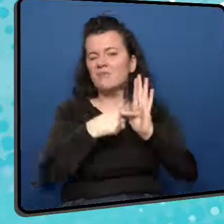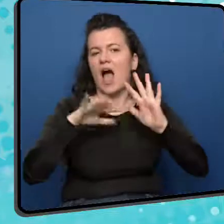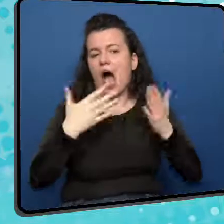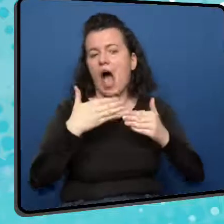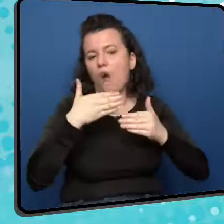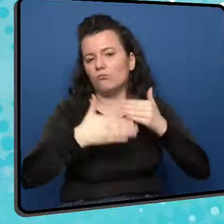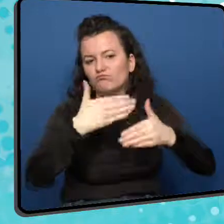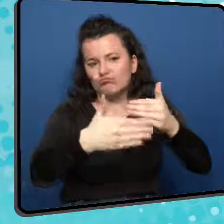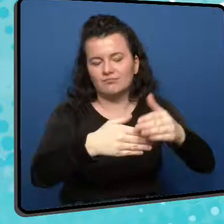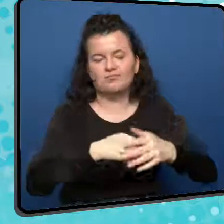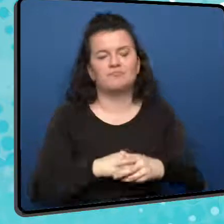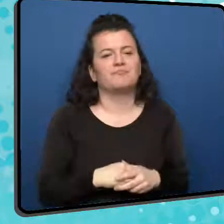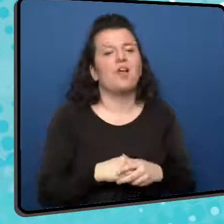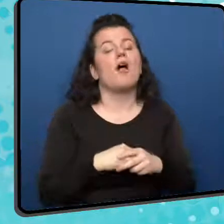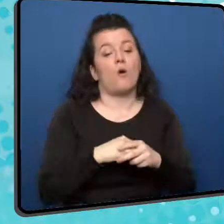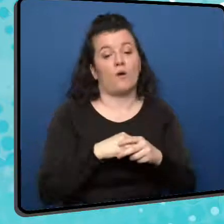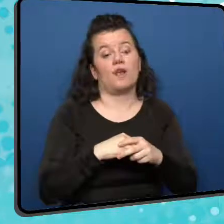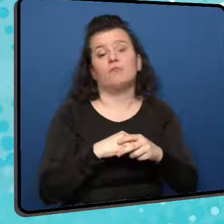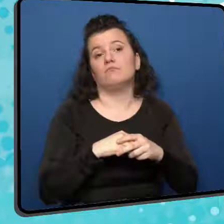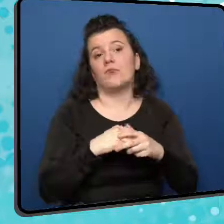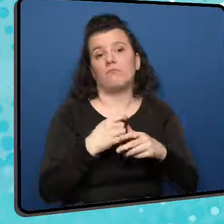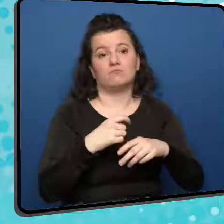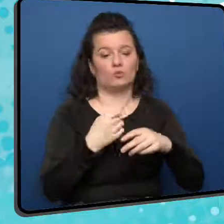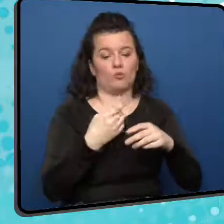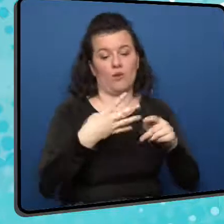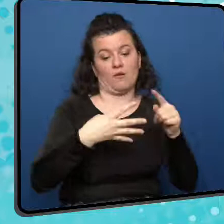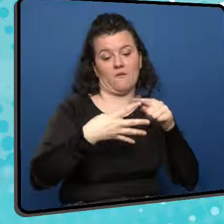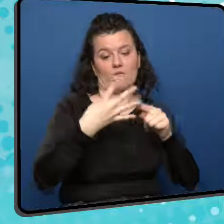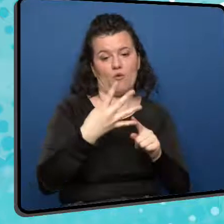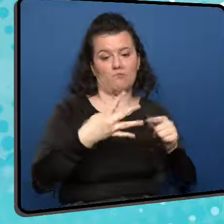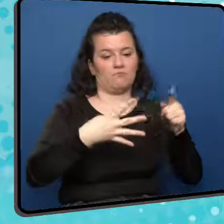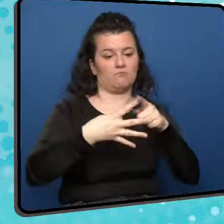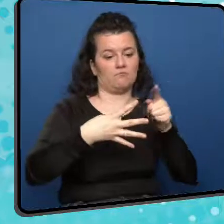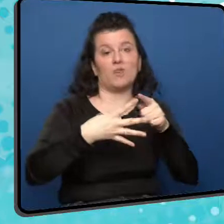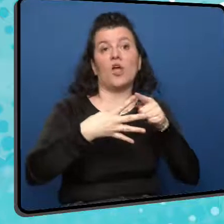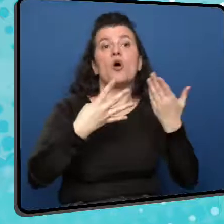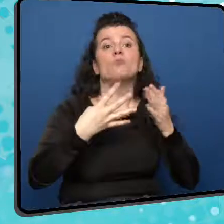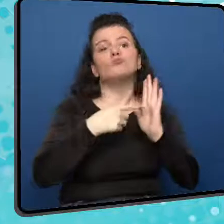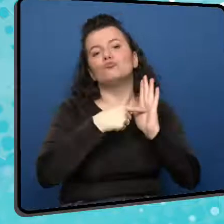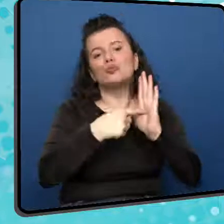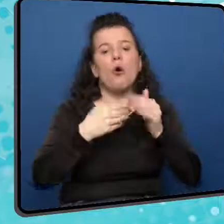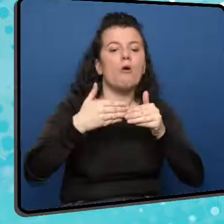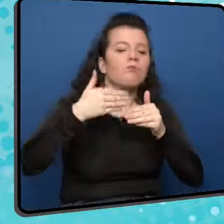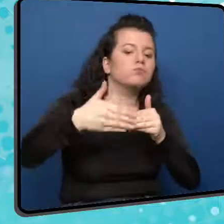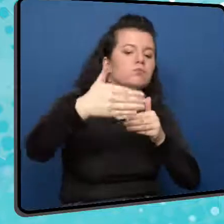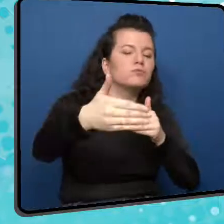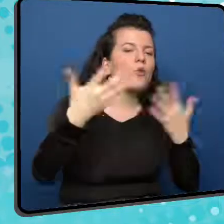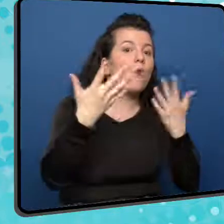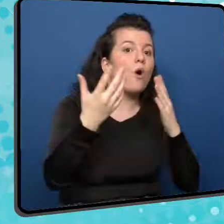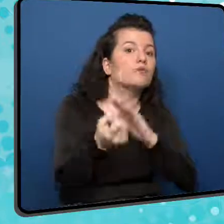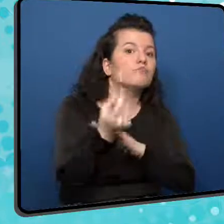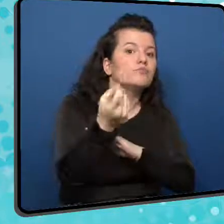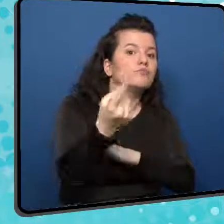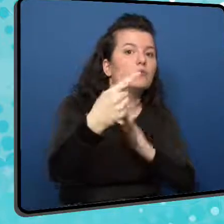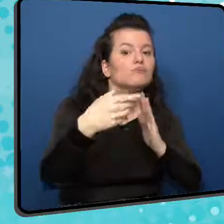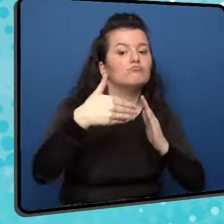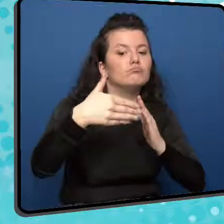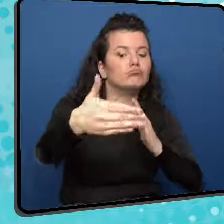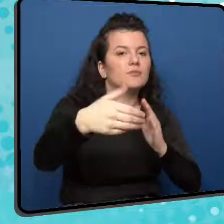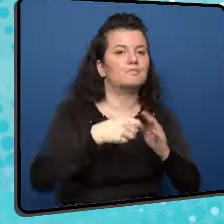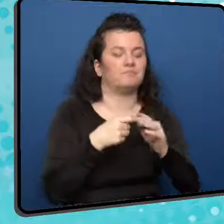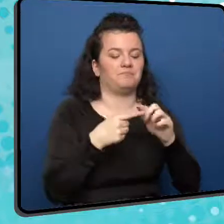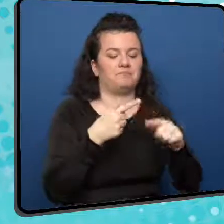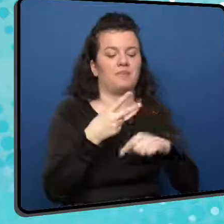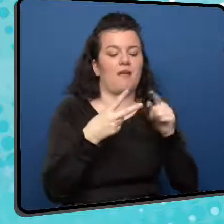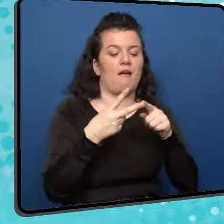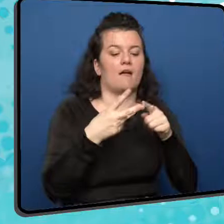start with highlighting some nice upcoming events. Then we go to our main guest to talk about her or his life